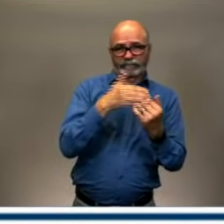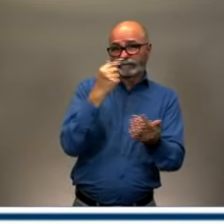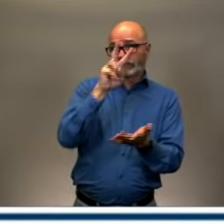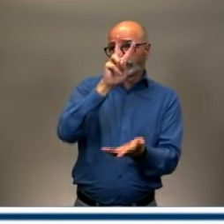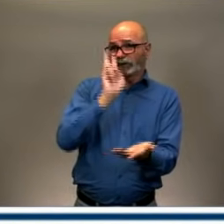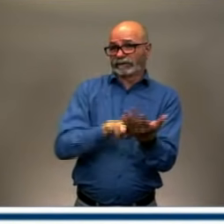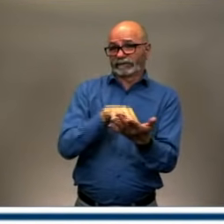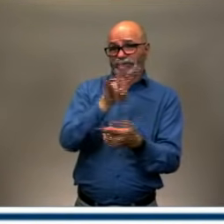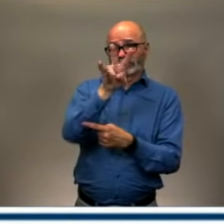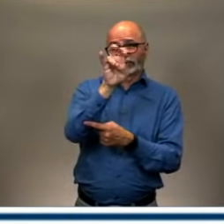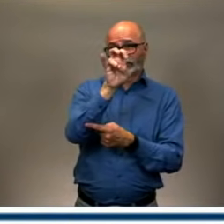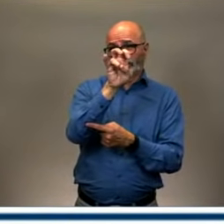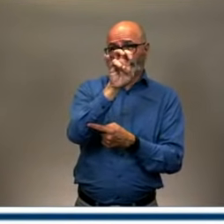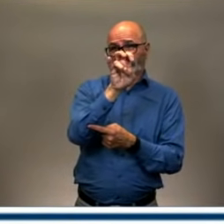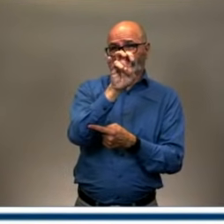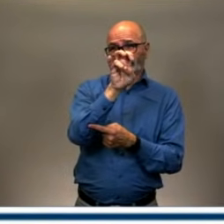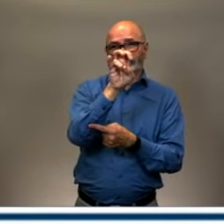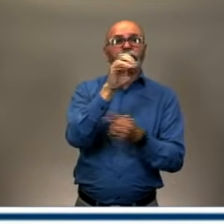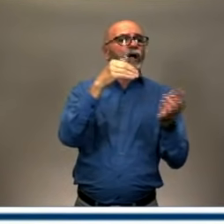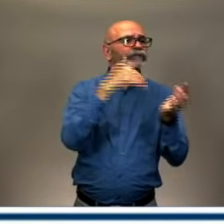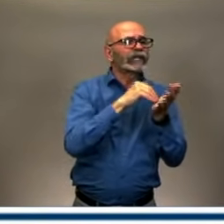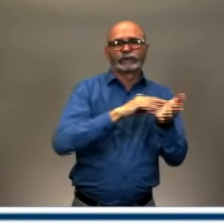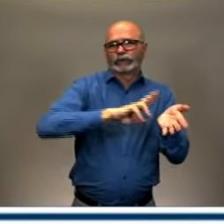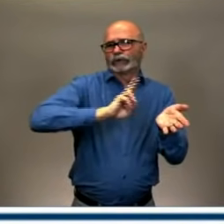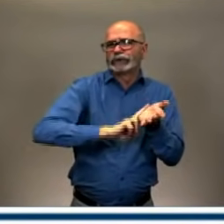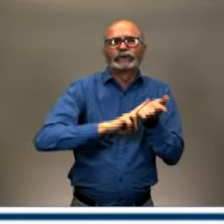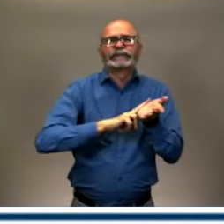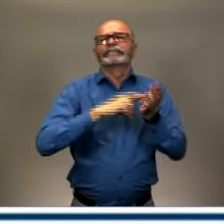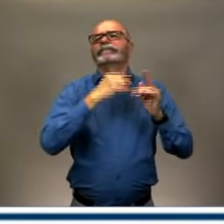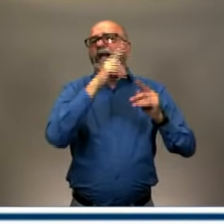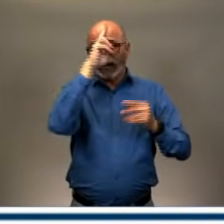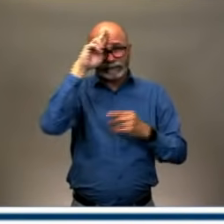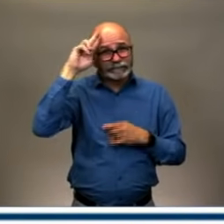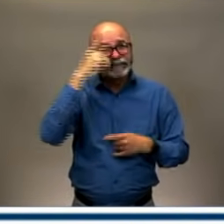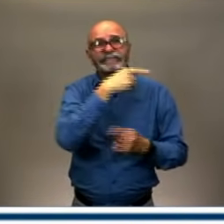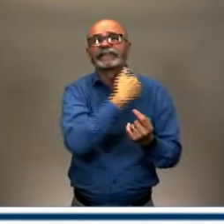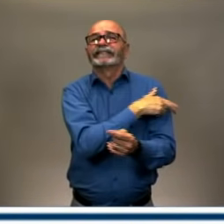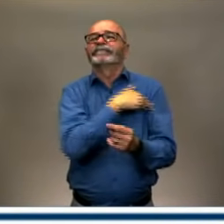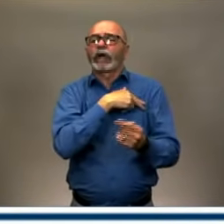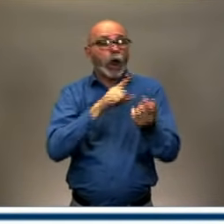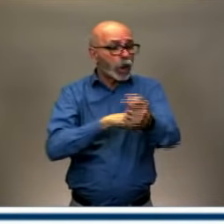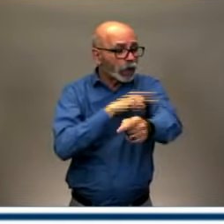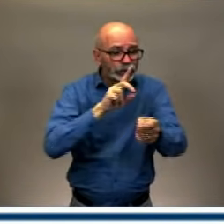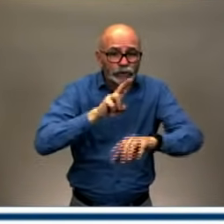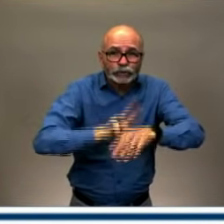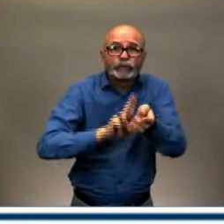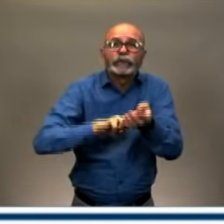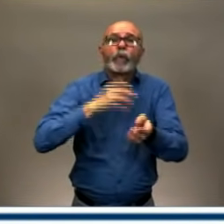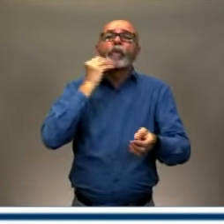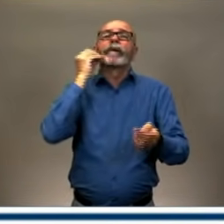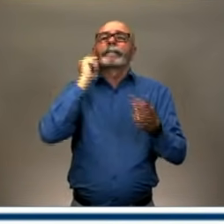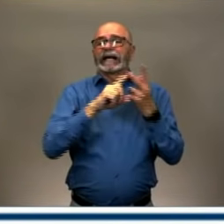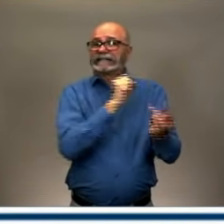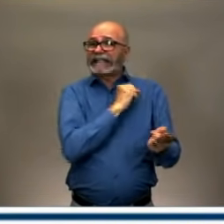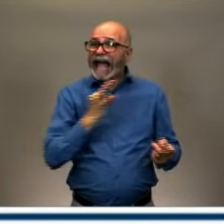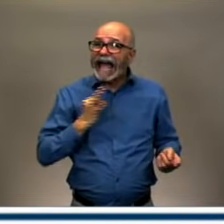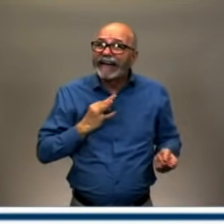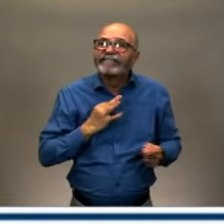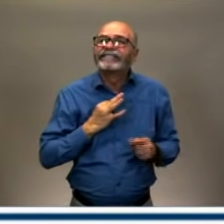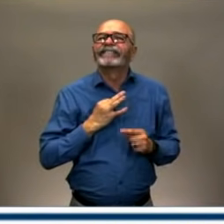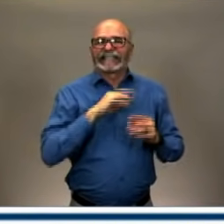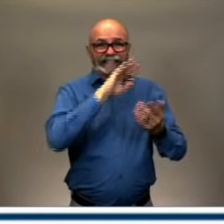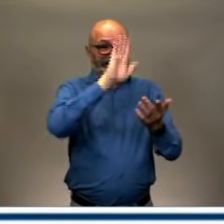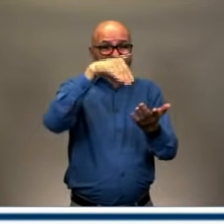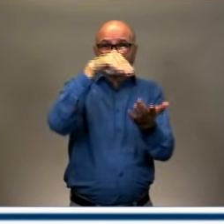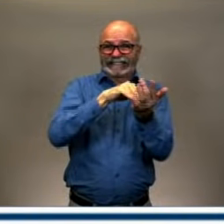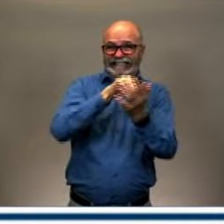the vaccine to frontline healthcare workers and some long-term care staff in Central Zone. And the reason it's in Central